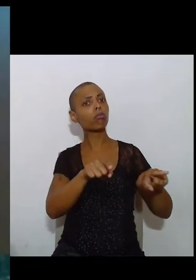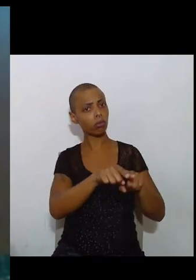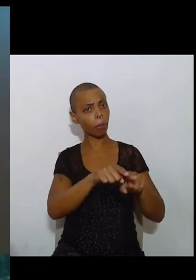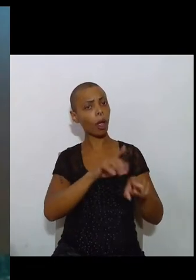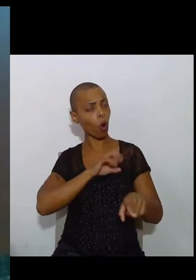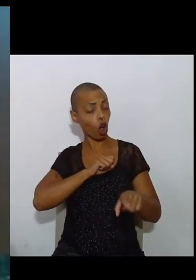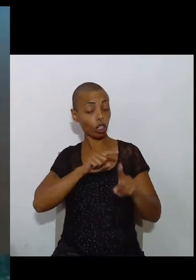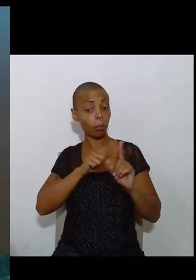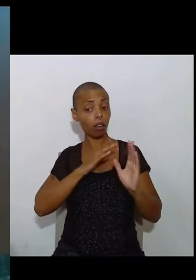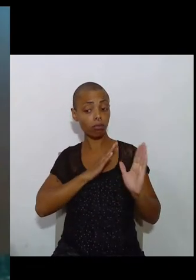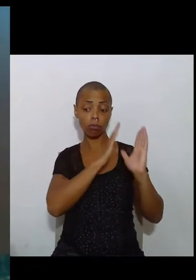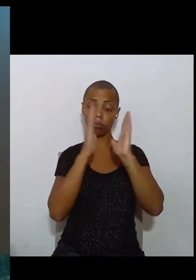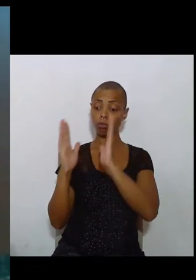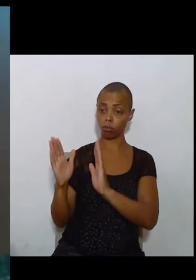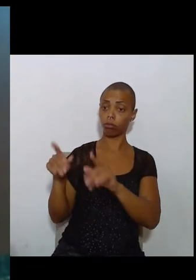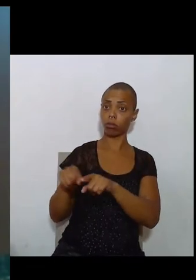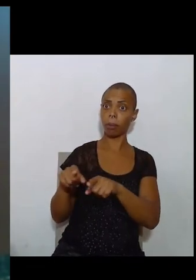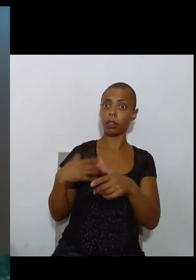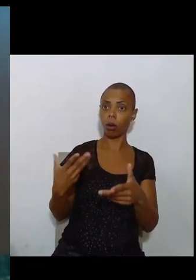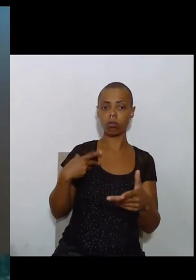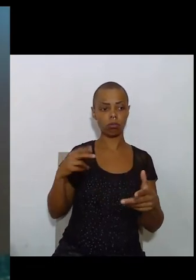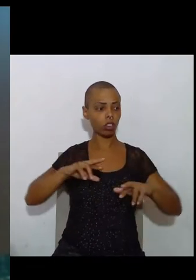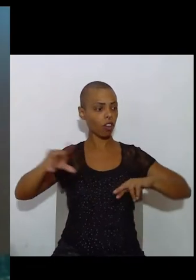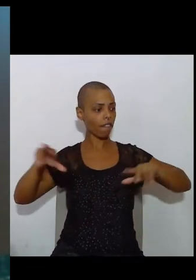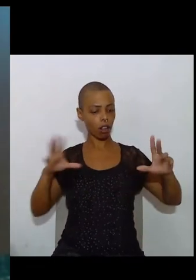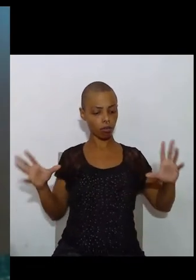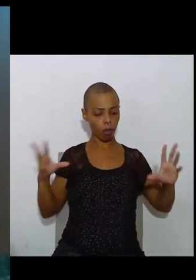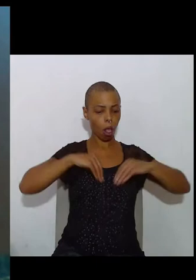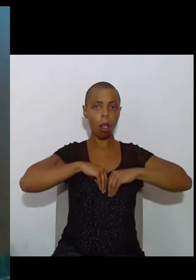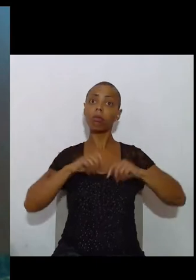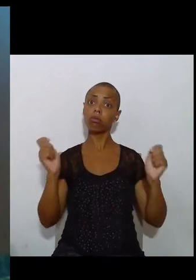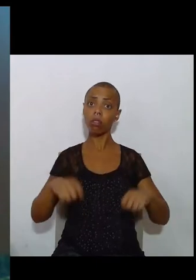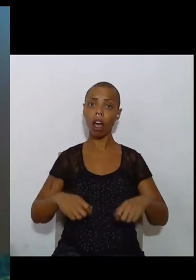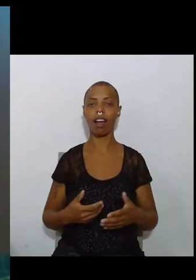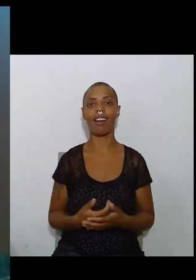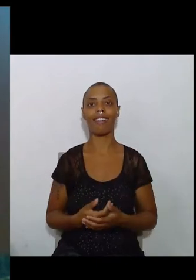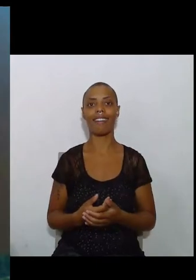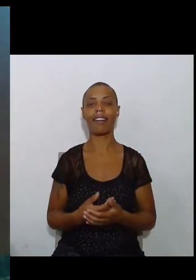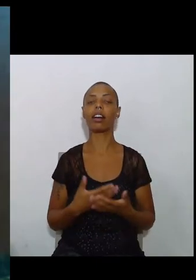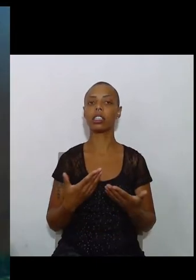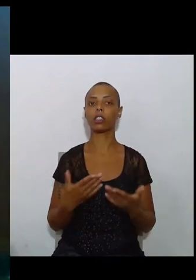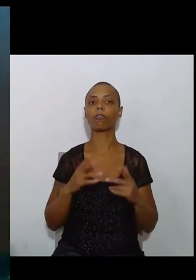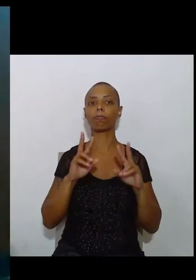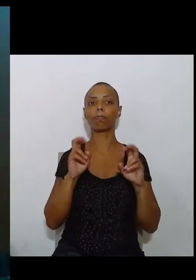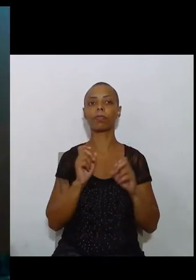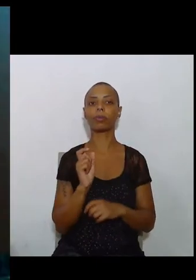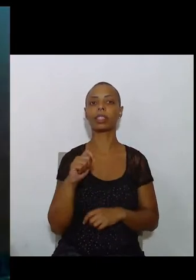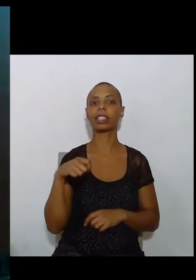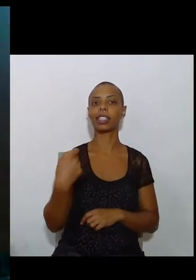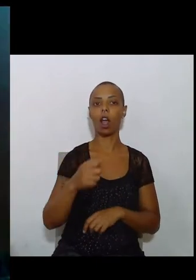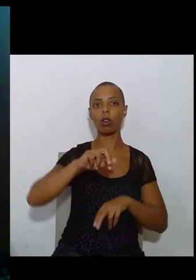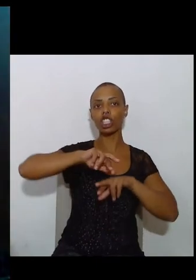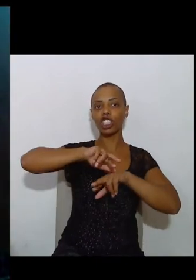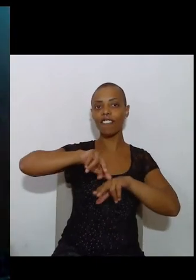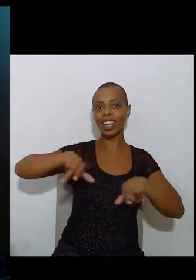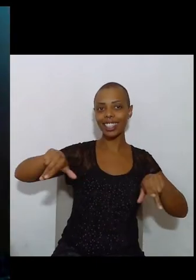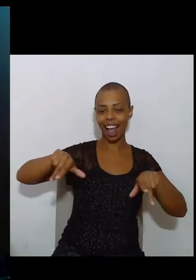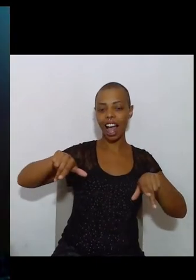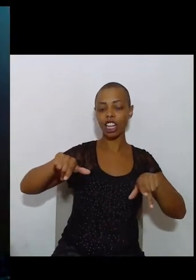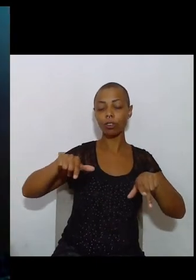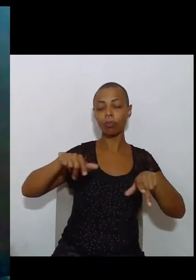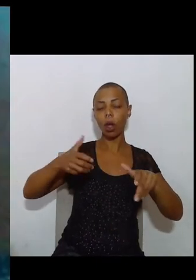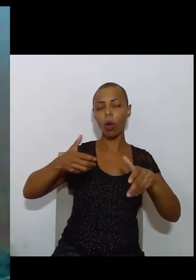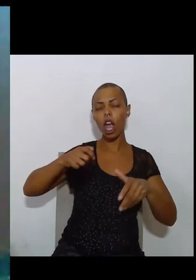I also have that other side so I believe that we are contradictory as well when it comes to the word